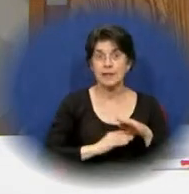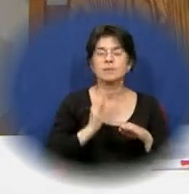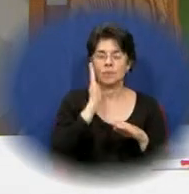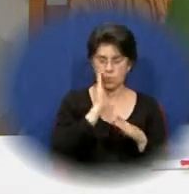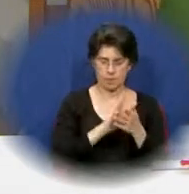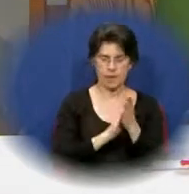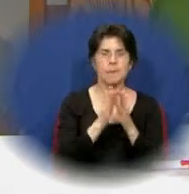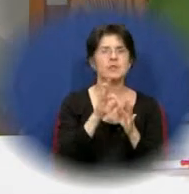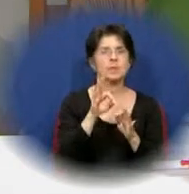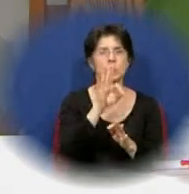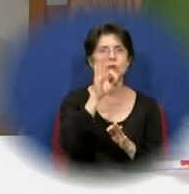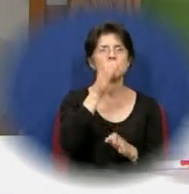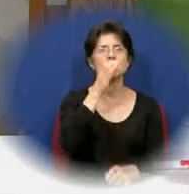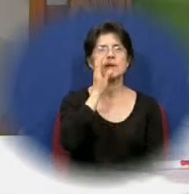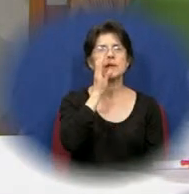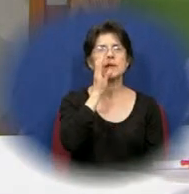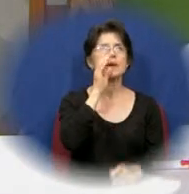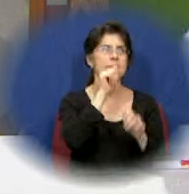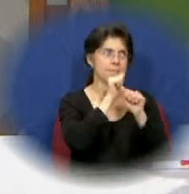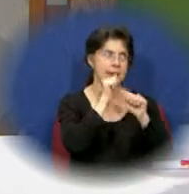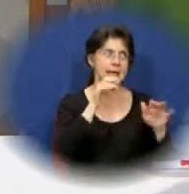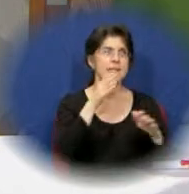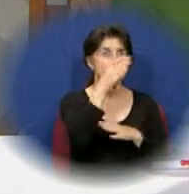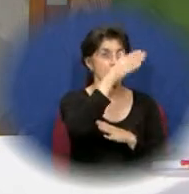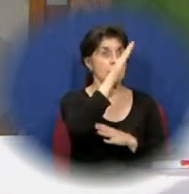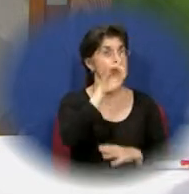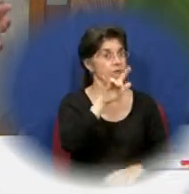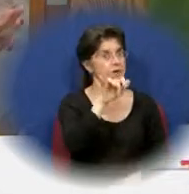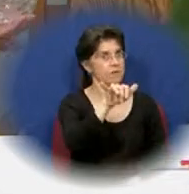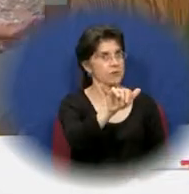spiritual drink. Blessed be God forever.